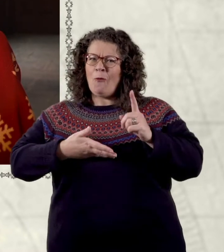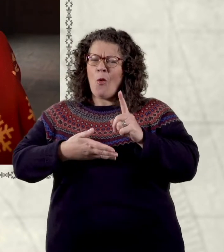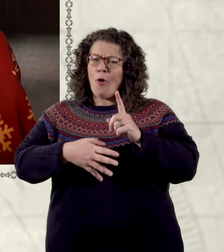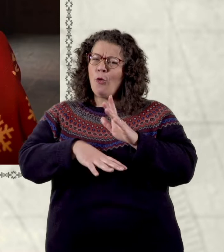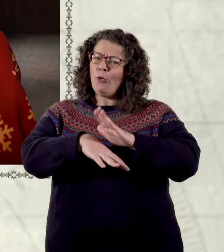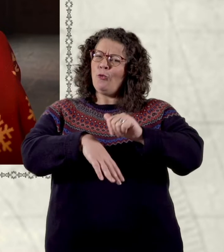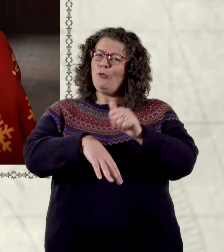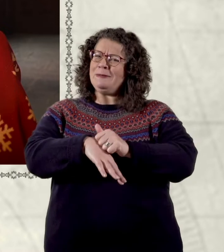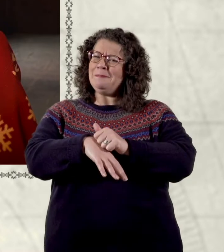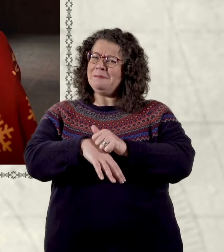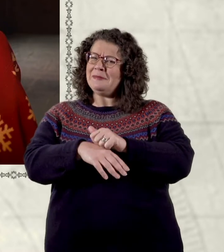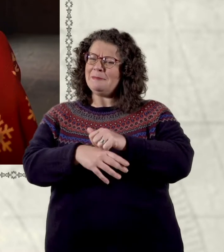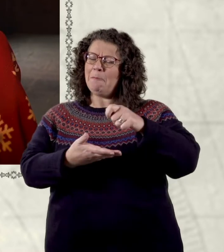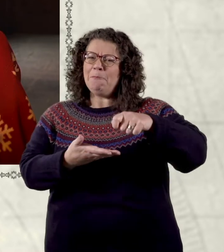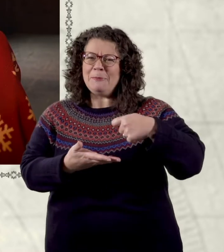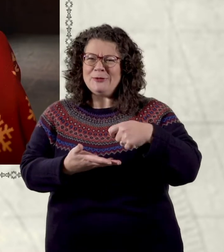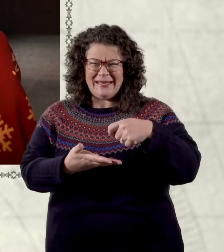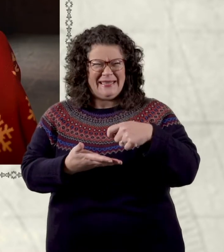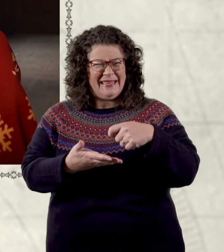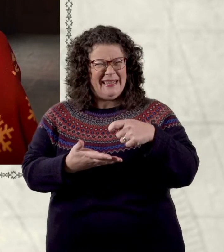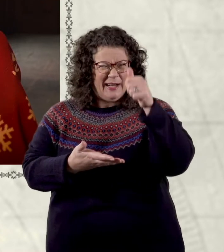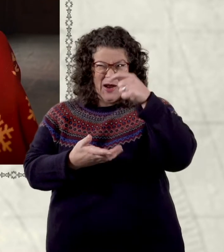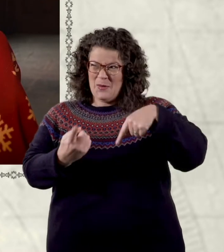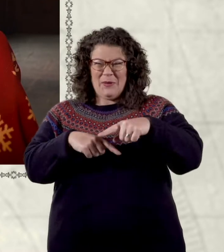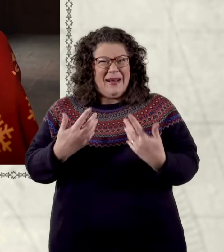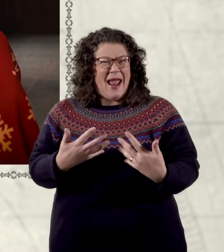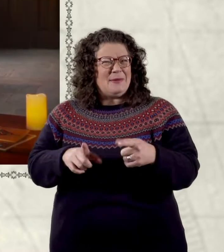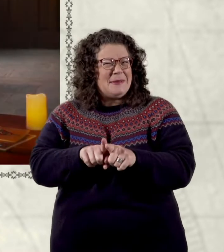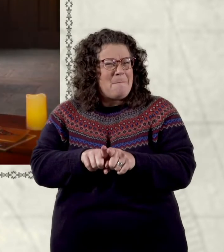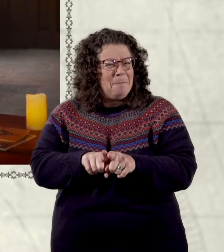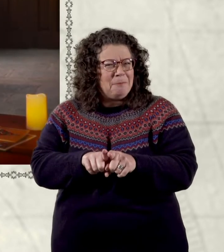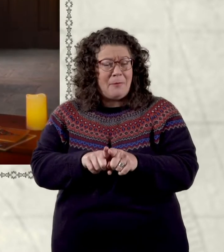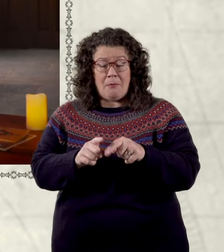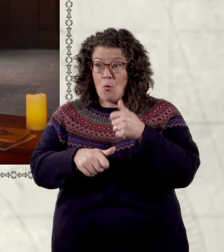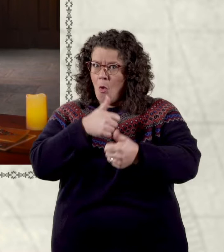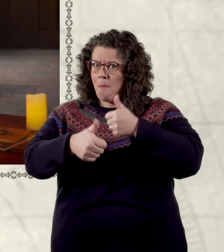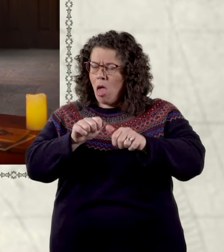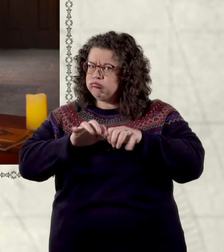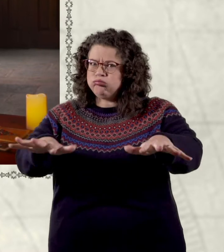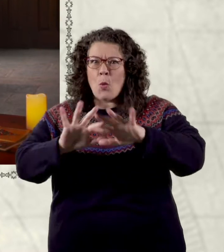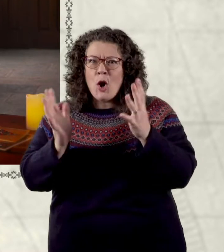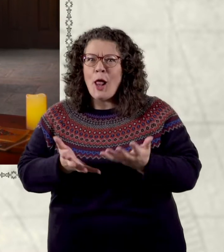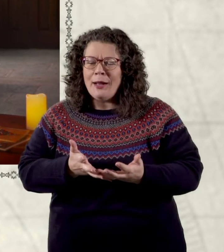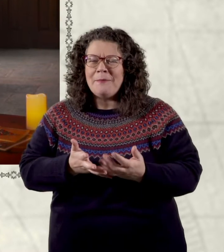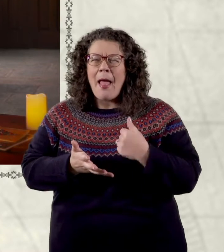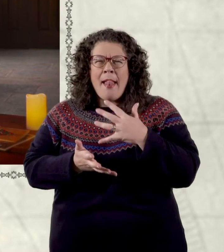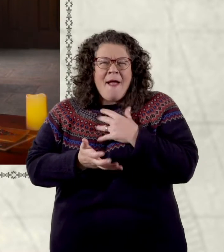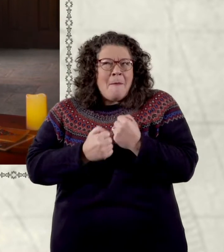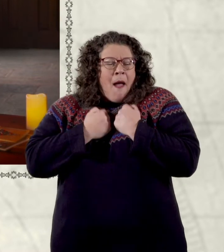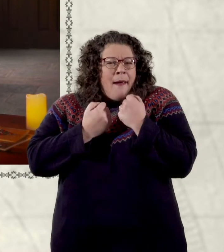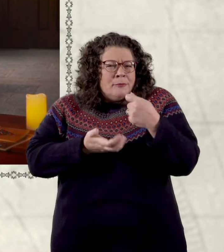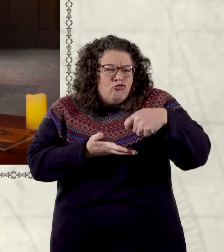it today, and it became popular throughout the world. Now, I love mine